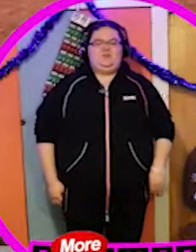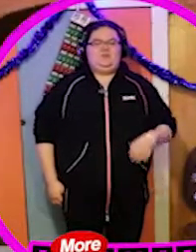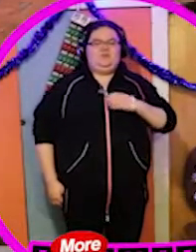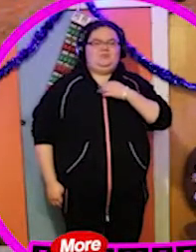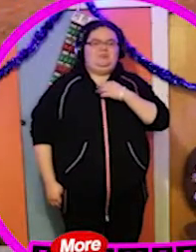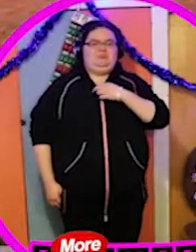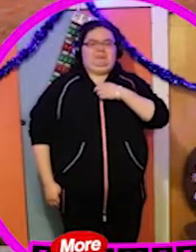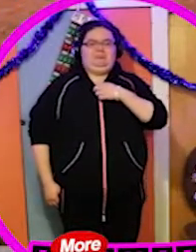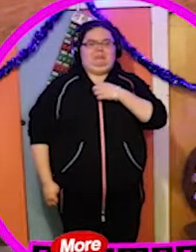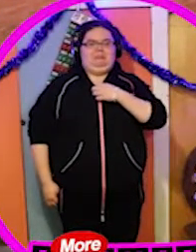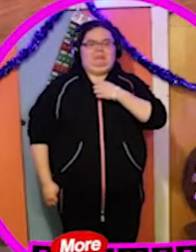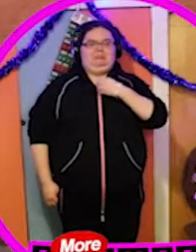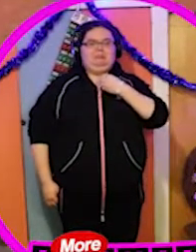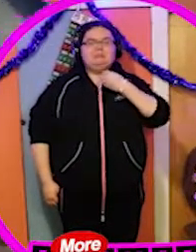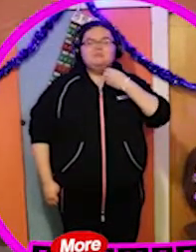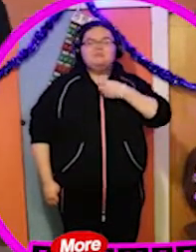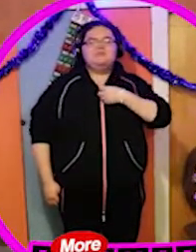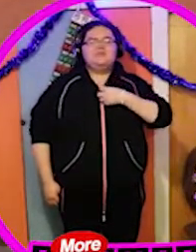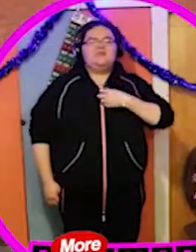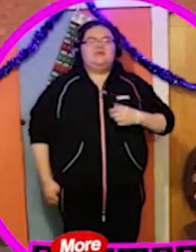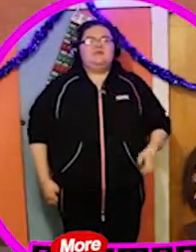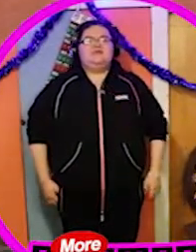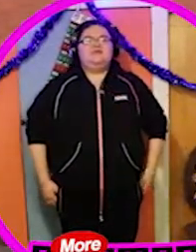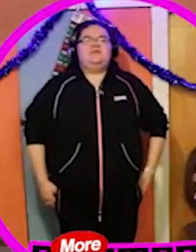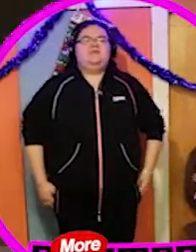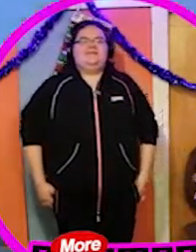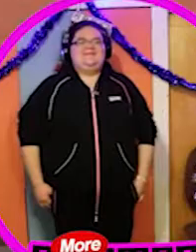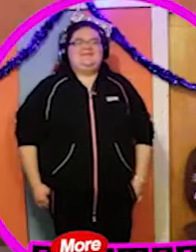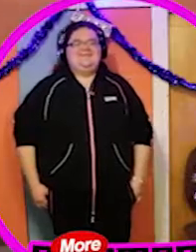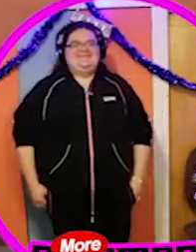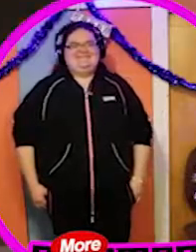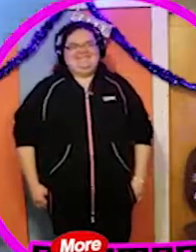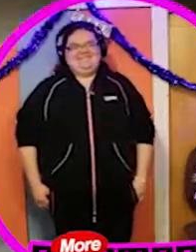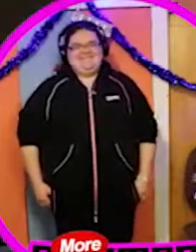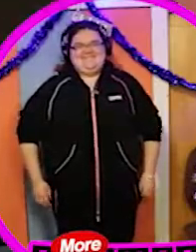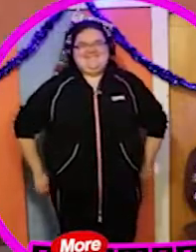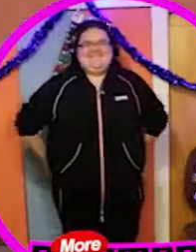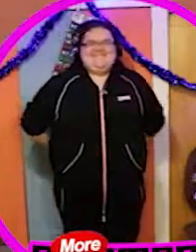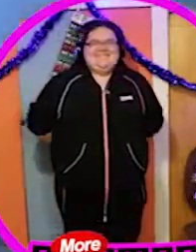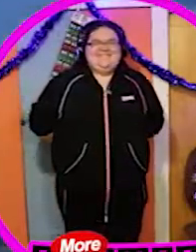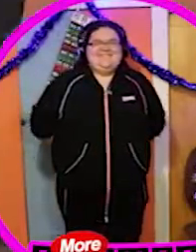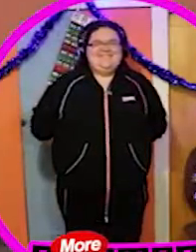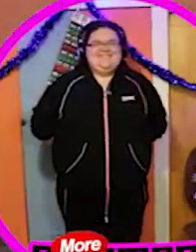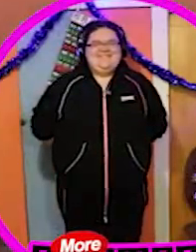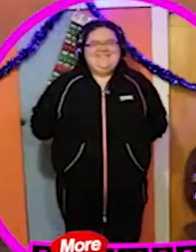Oh. Look, Irfan, he was a hero.